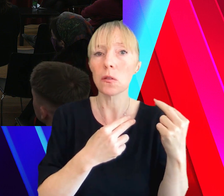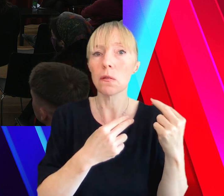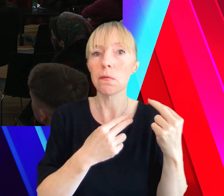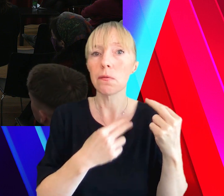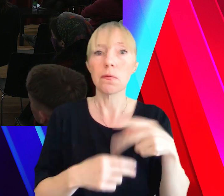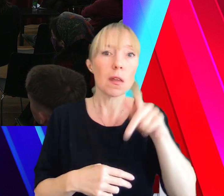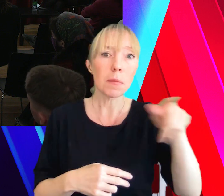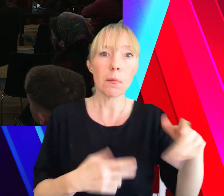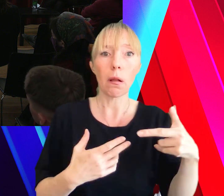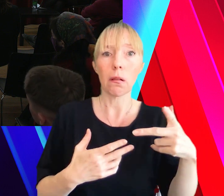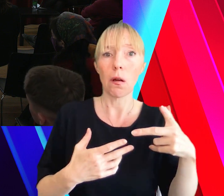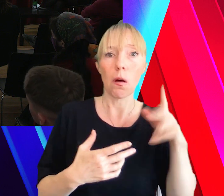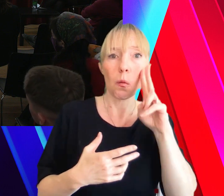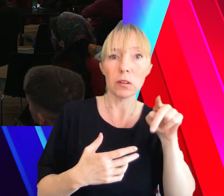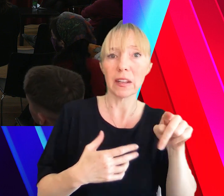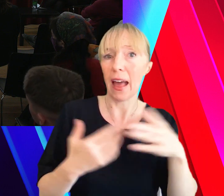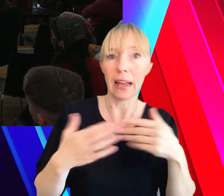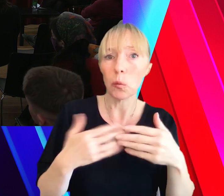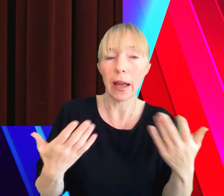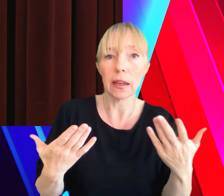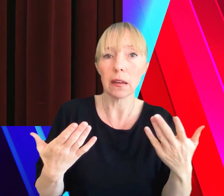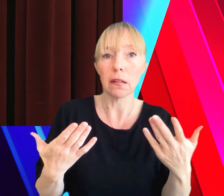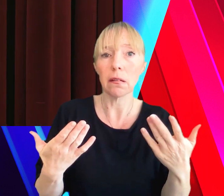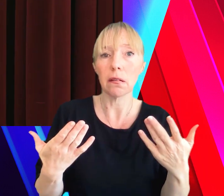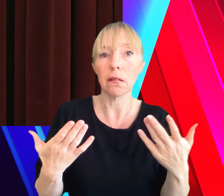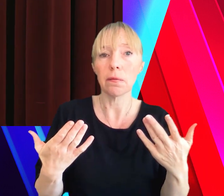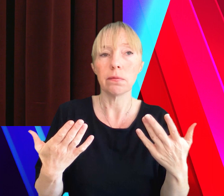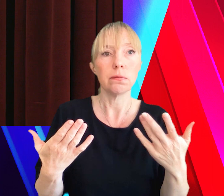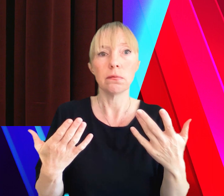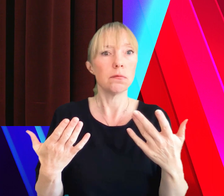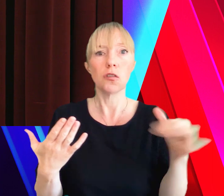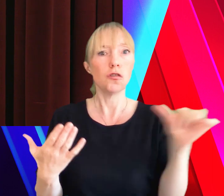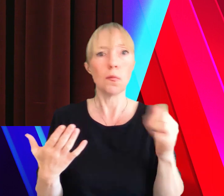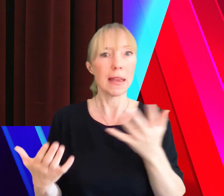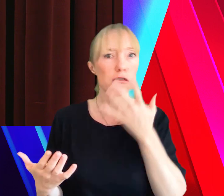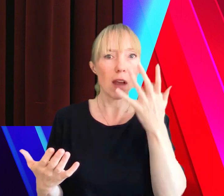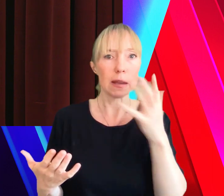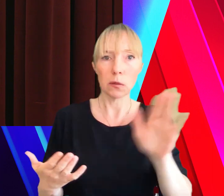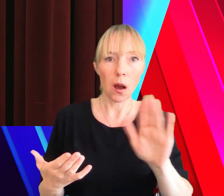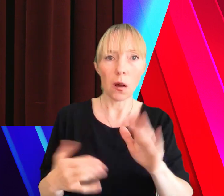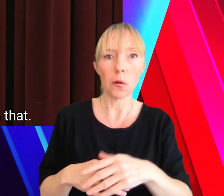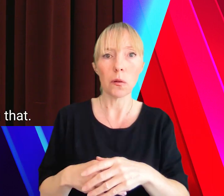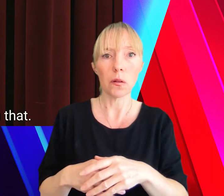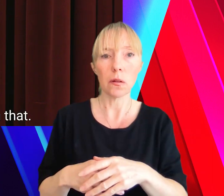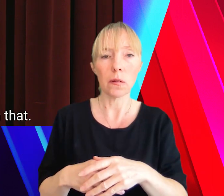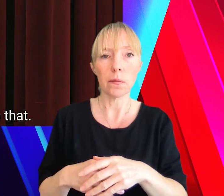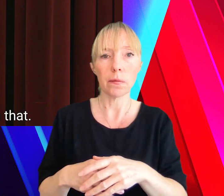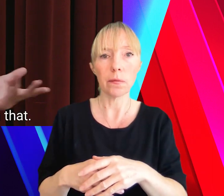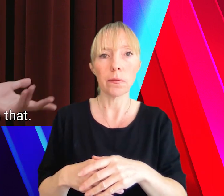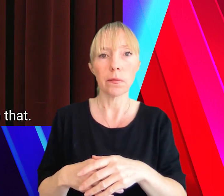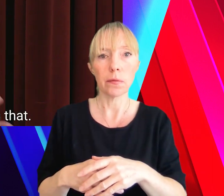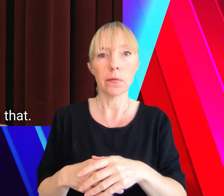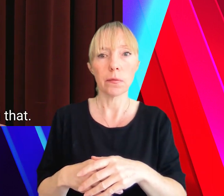the people are watching it anyway. So if we just like, there's nothing to be ashamed of really.